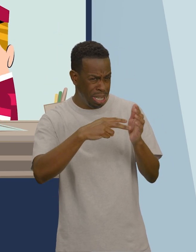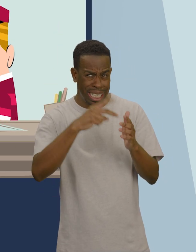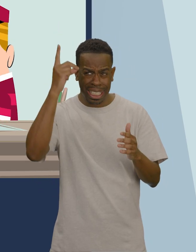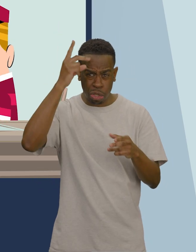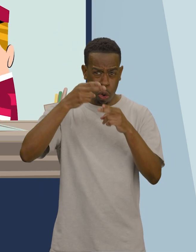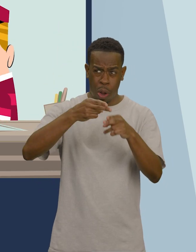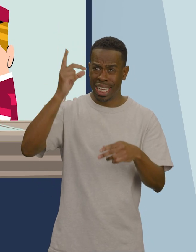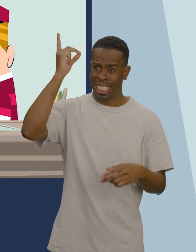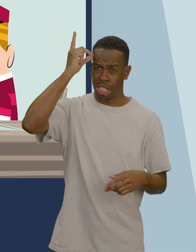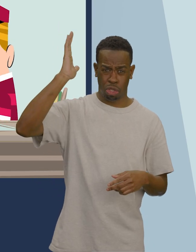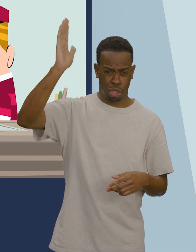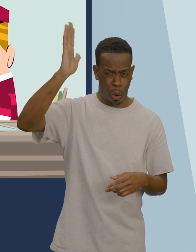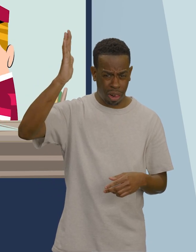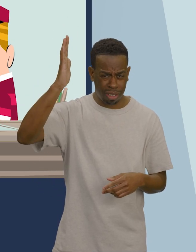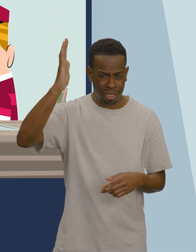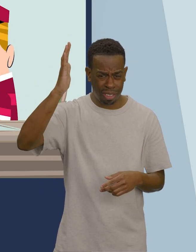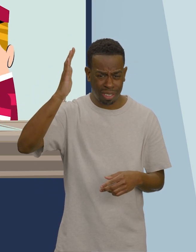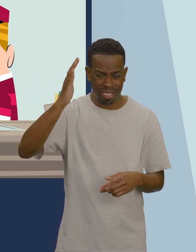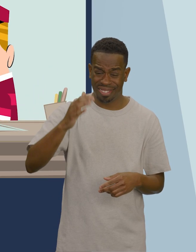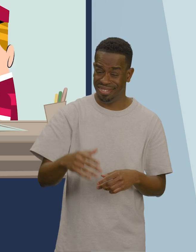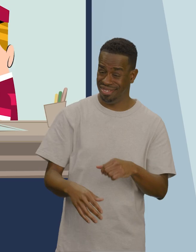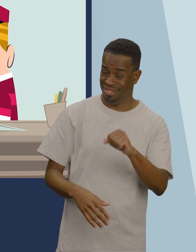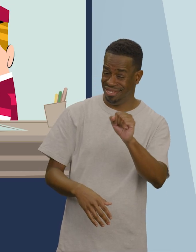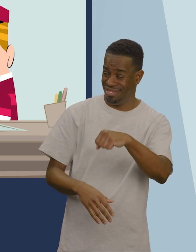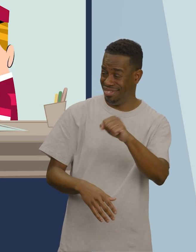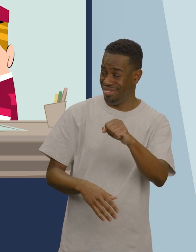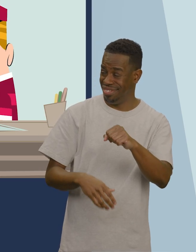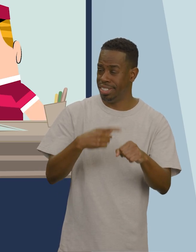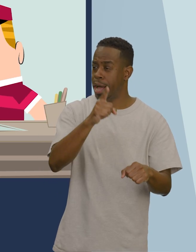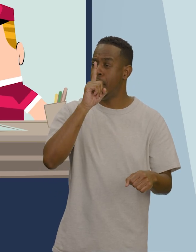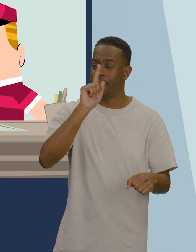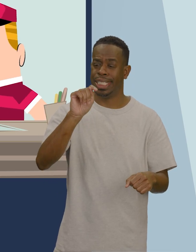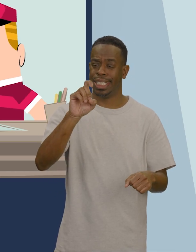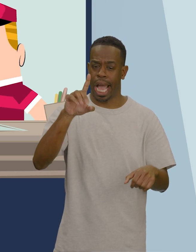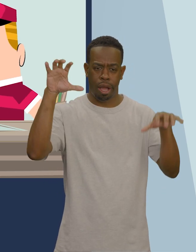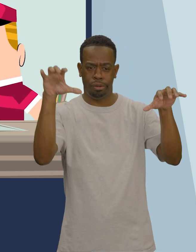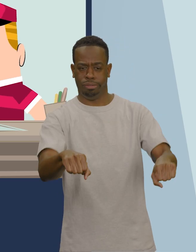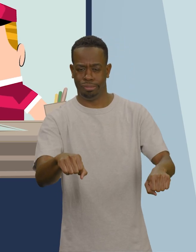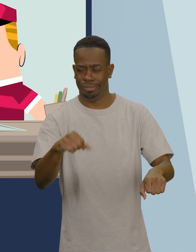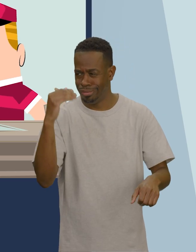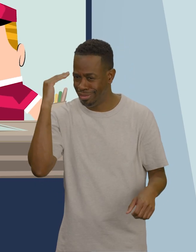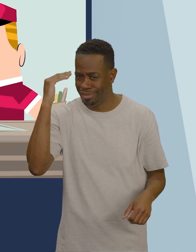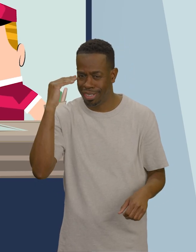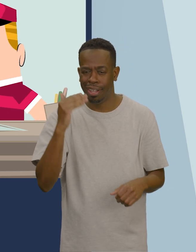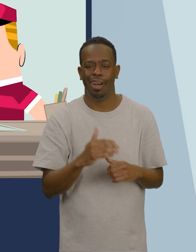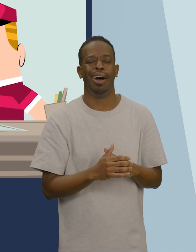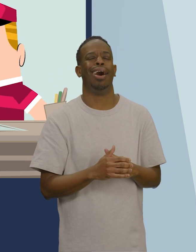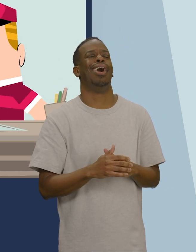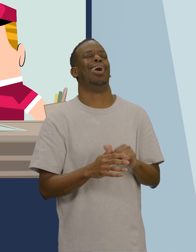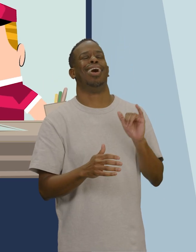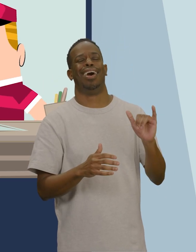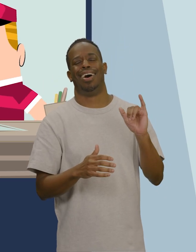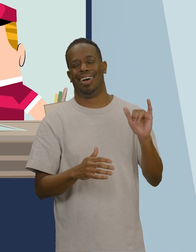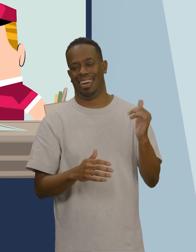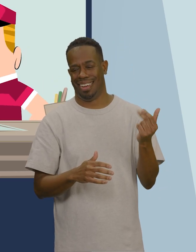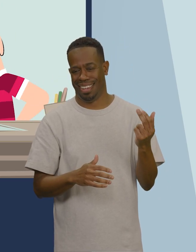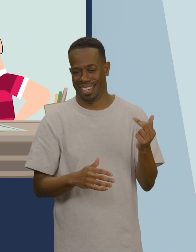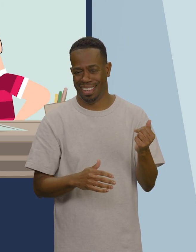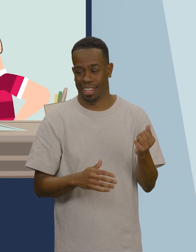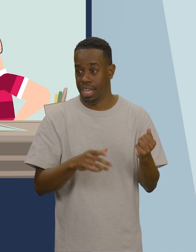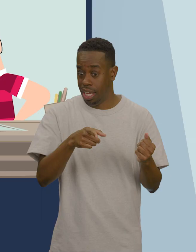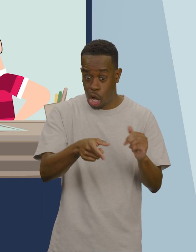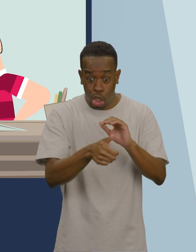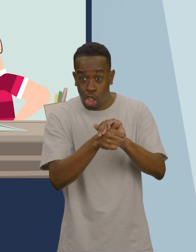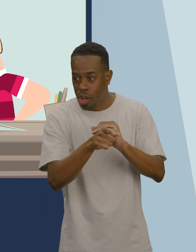he still insists on calling it a Dex Talk? Yeah, he didn't want Ted to get all the credit.